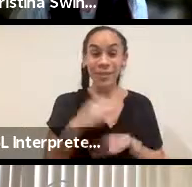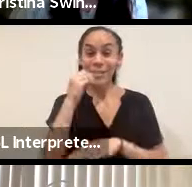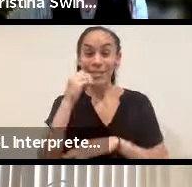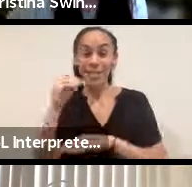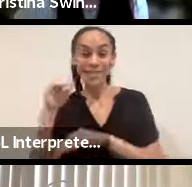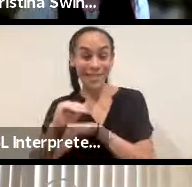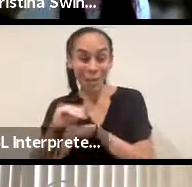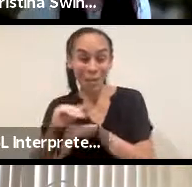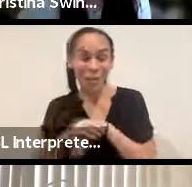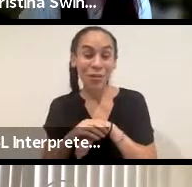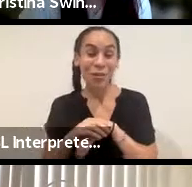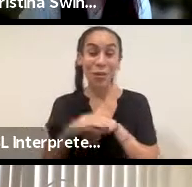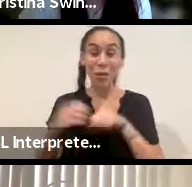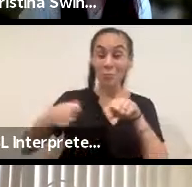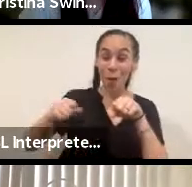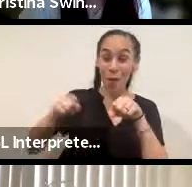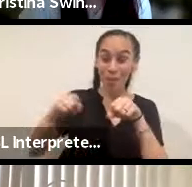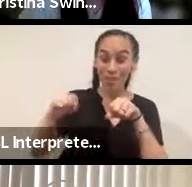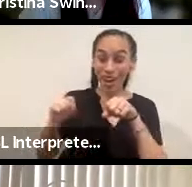rides.